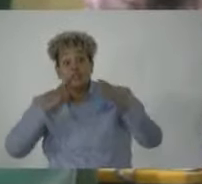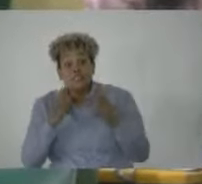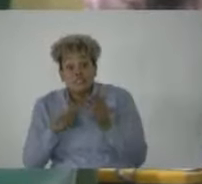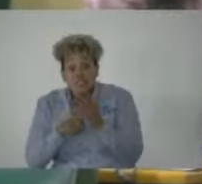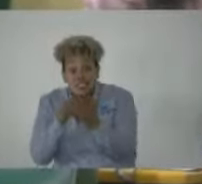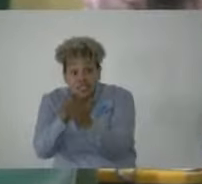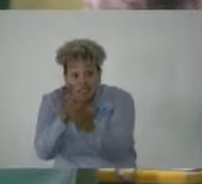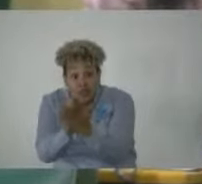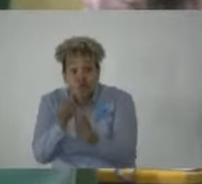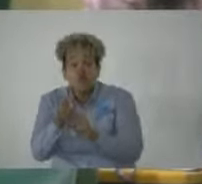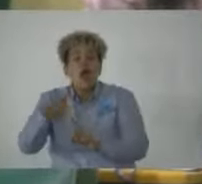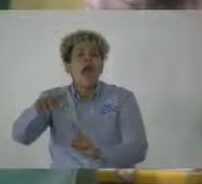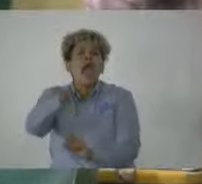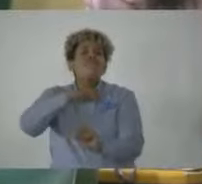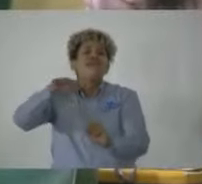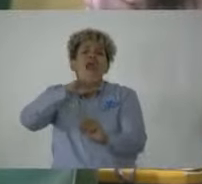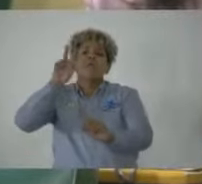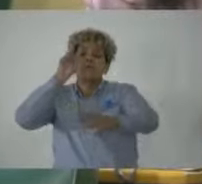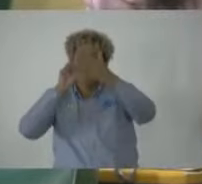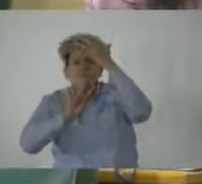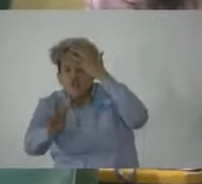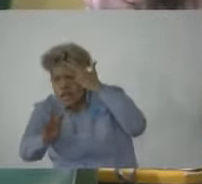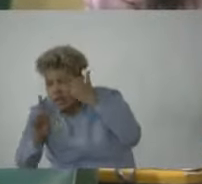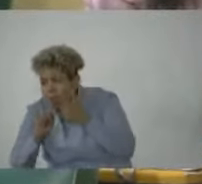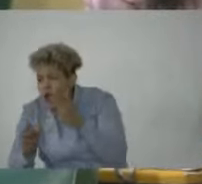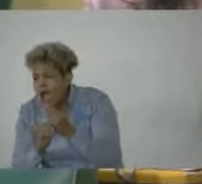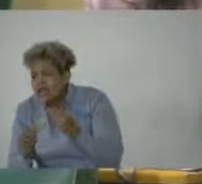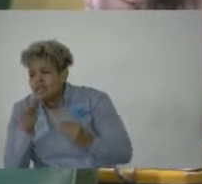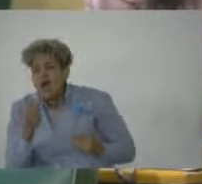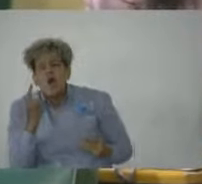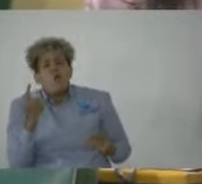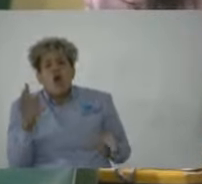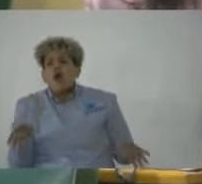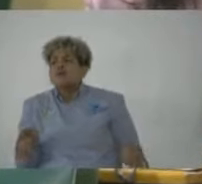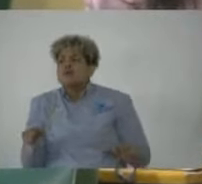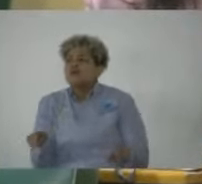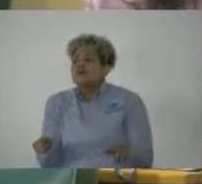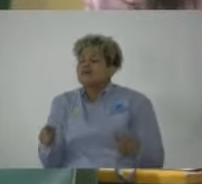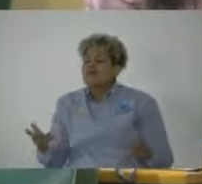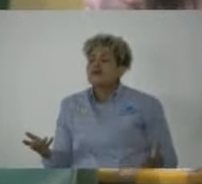predisposed to an environment that is predictable and not one that is